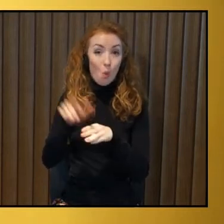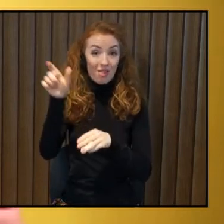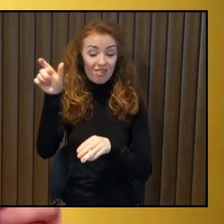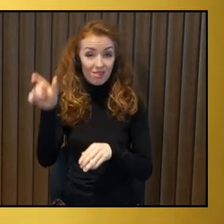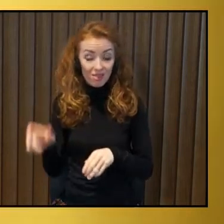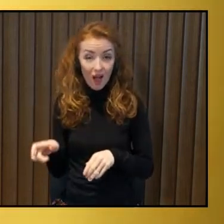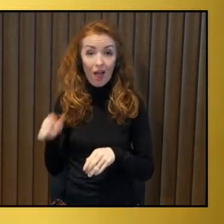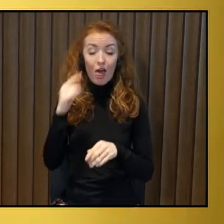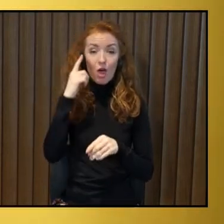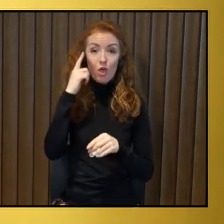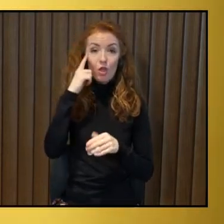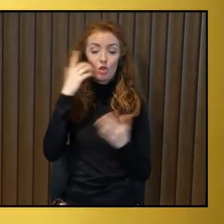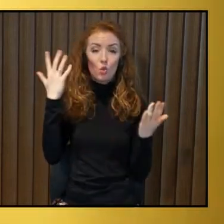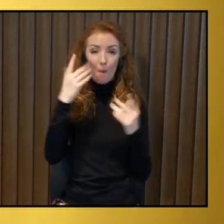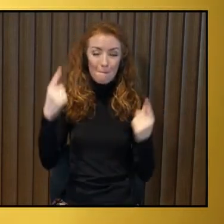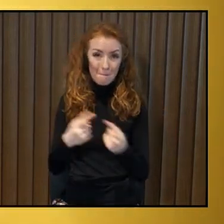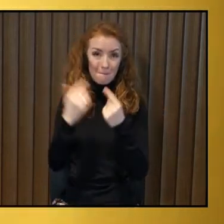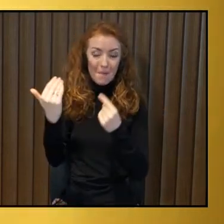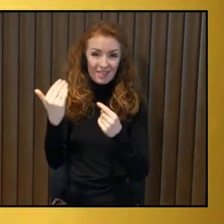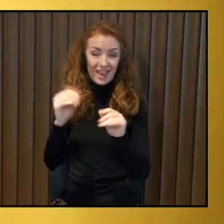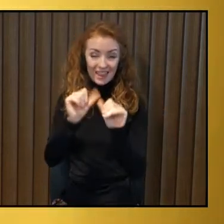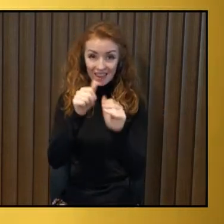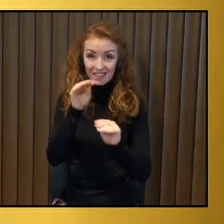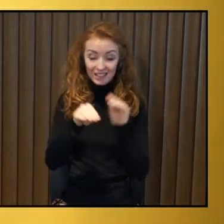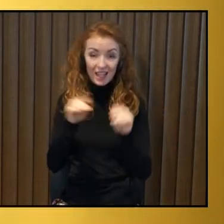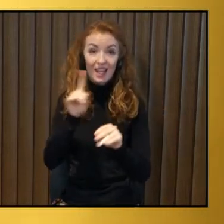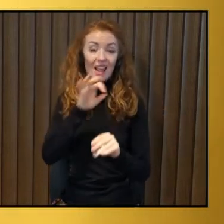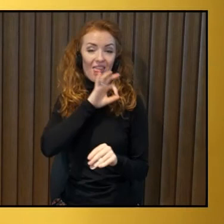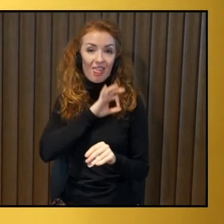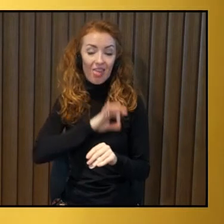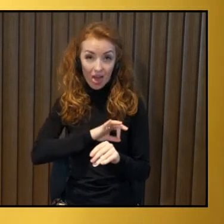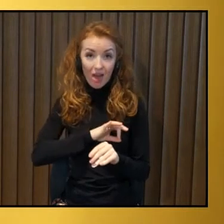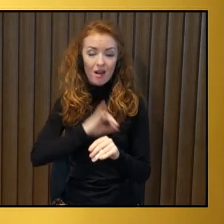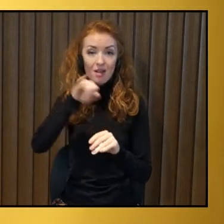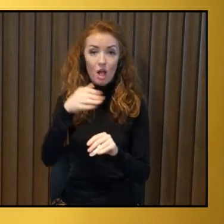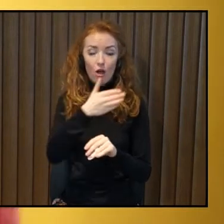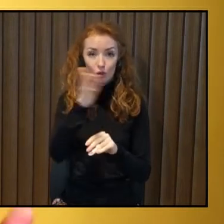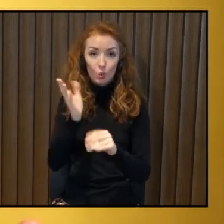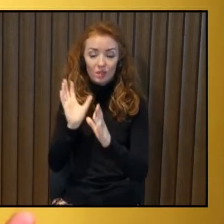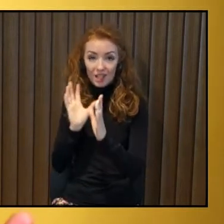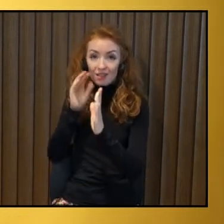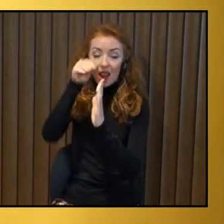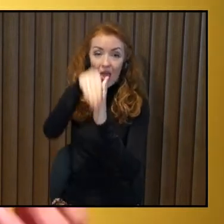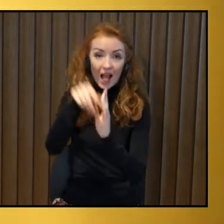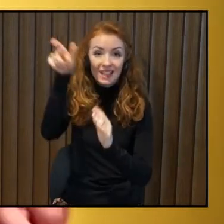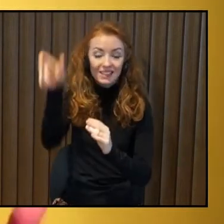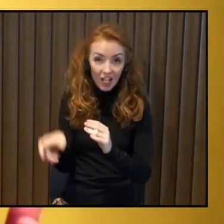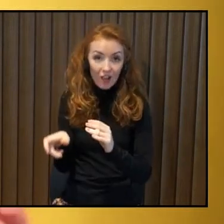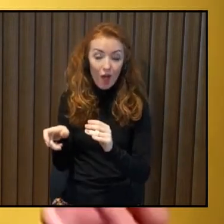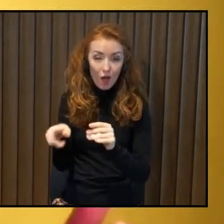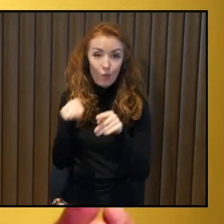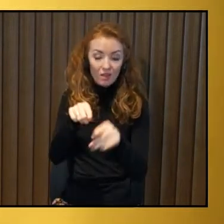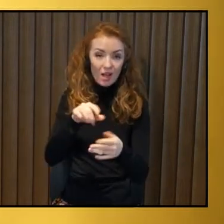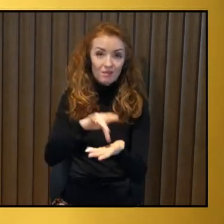center of that design. And if you put someone like me at the center of a design process, what you're going to get is more technology